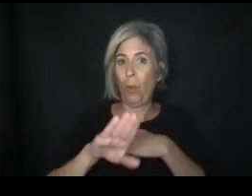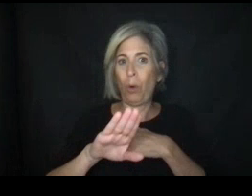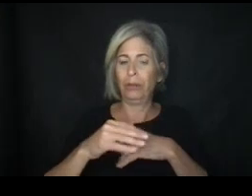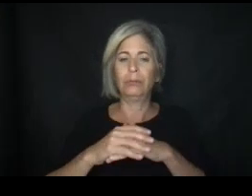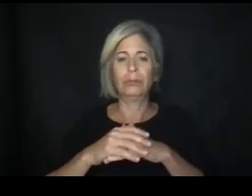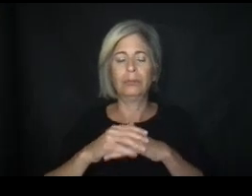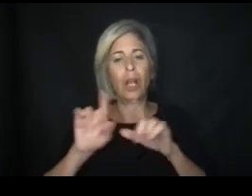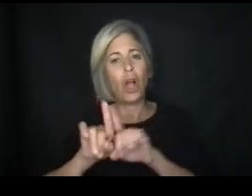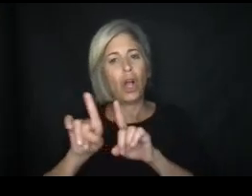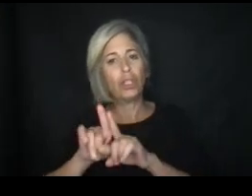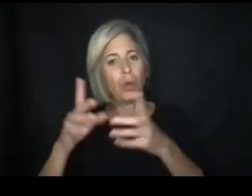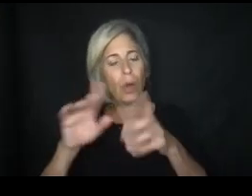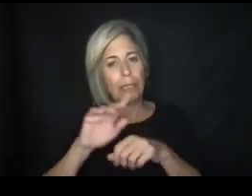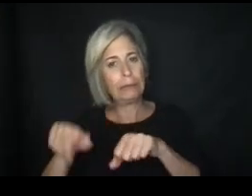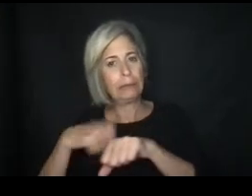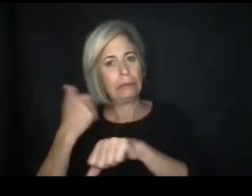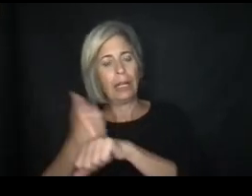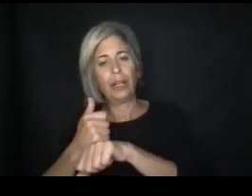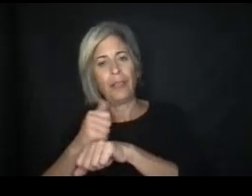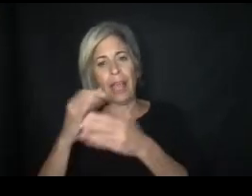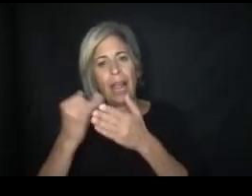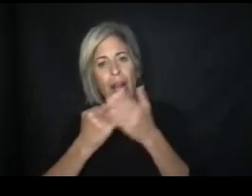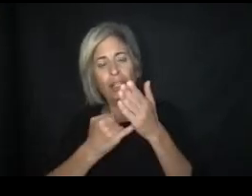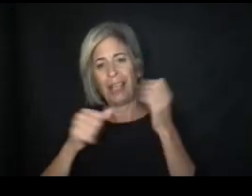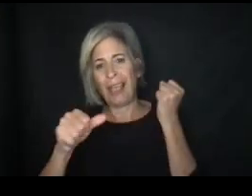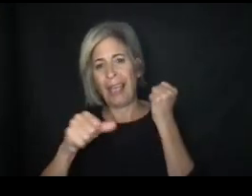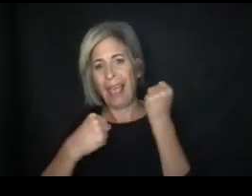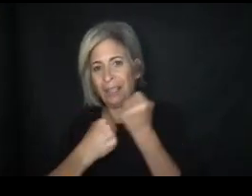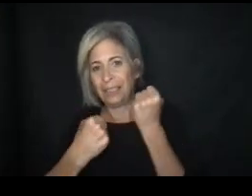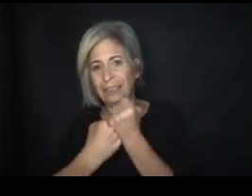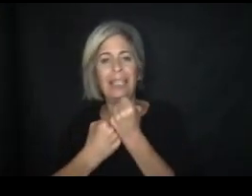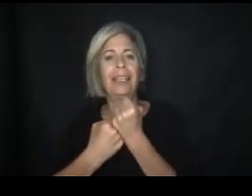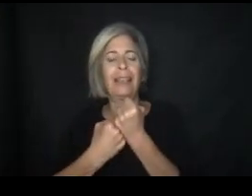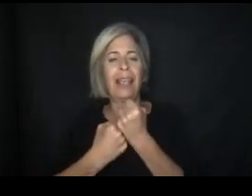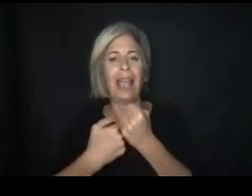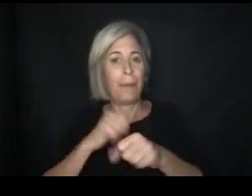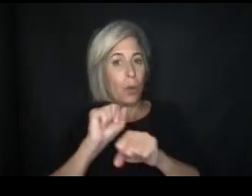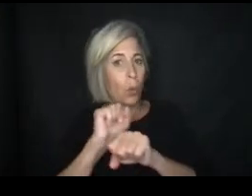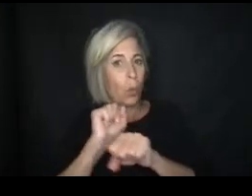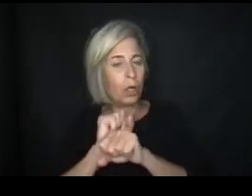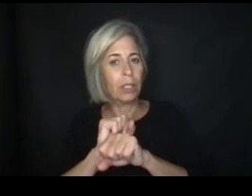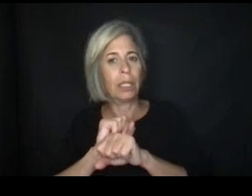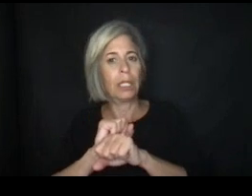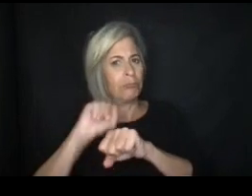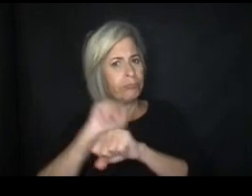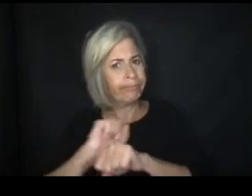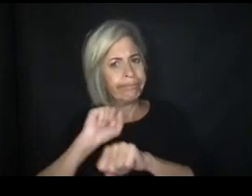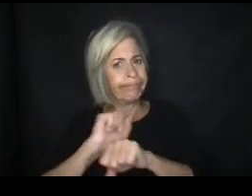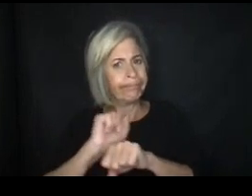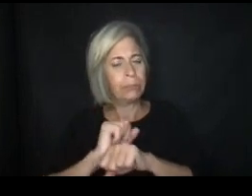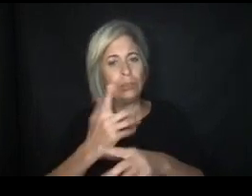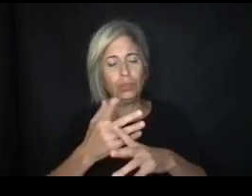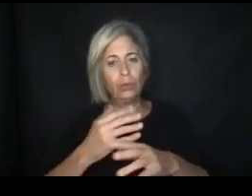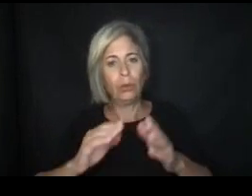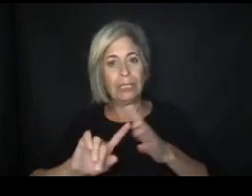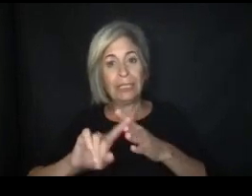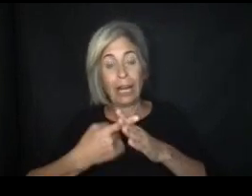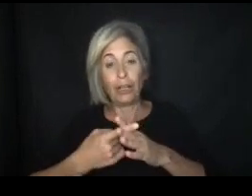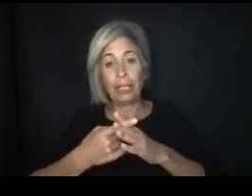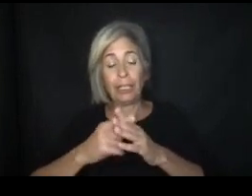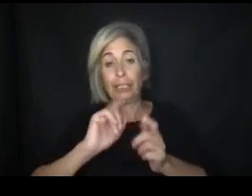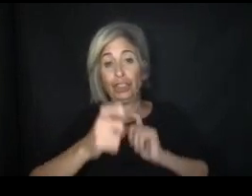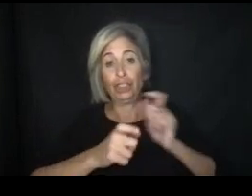also founded the Arts Advocacy. Over the last few months, I have been working diligently towards launching a charitable